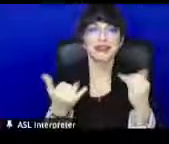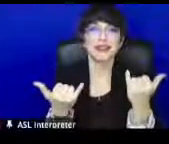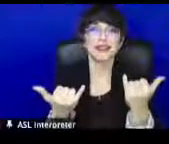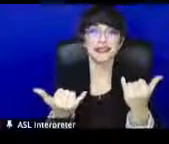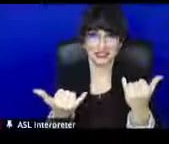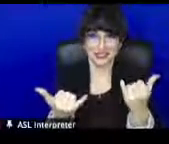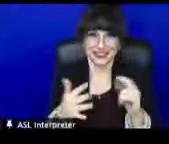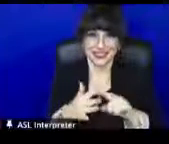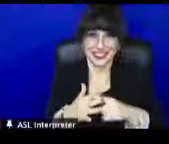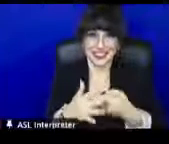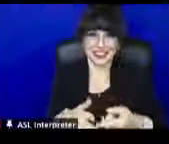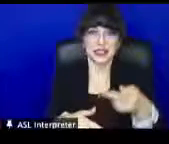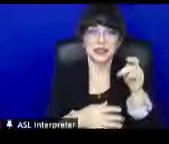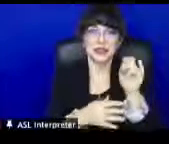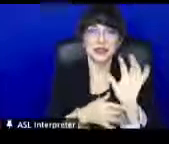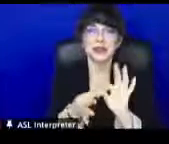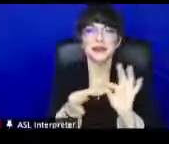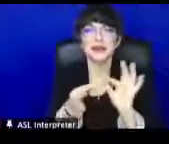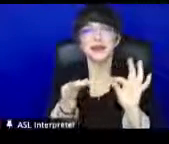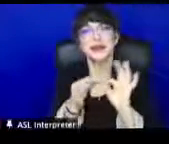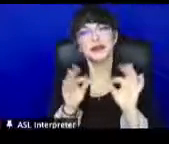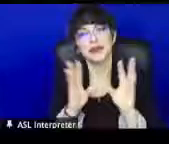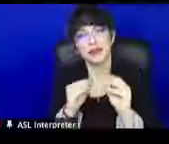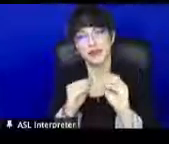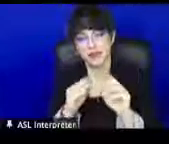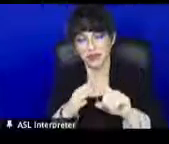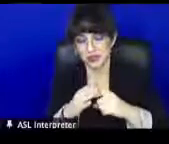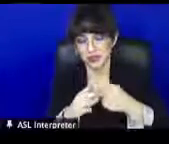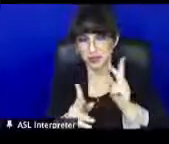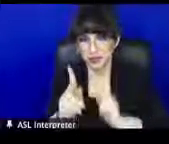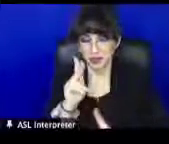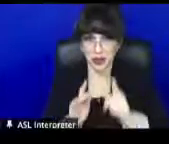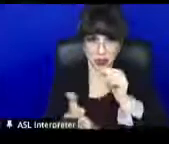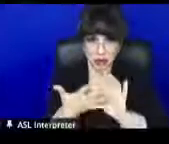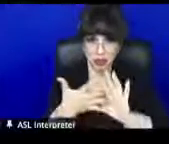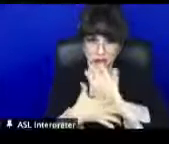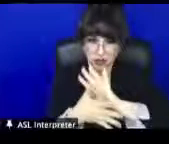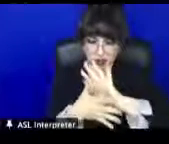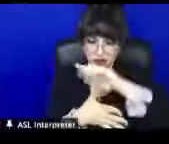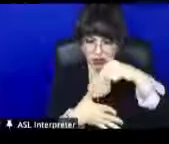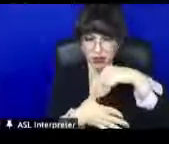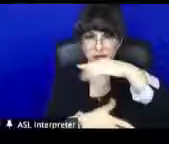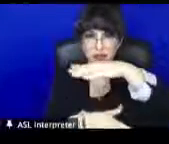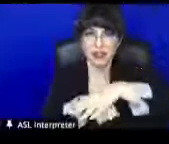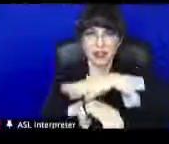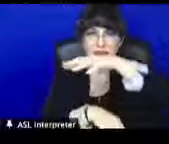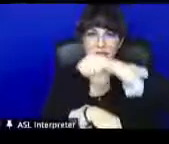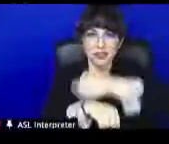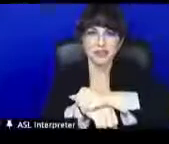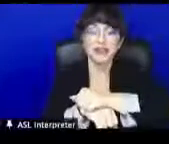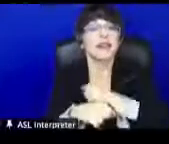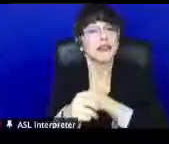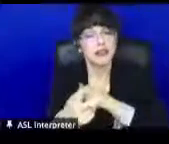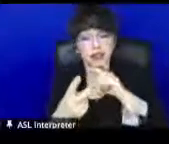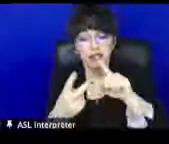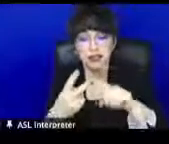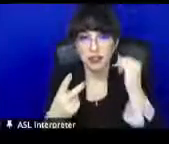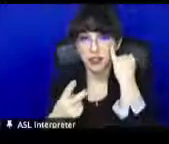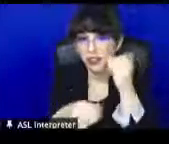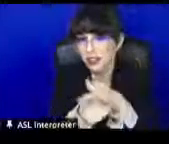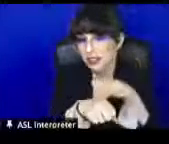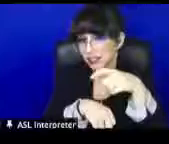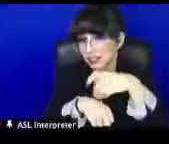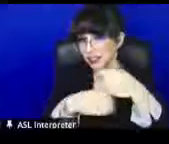the public input sessions, and we'll start with people who are registered and then open the lines if there is time before the